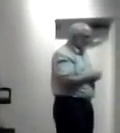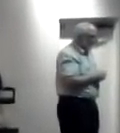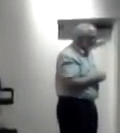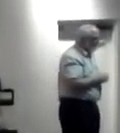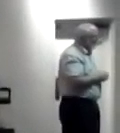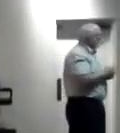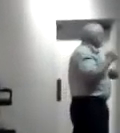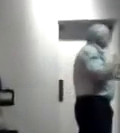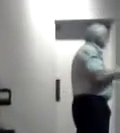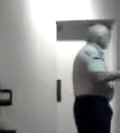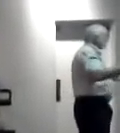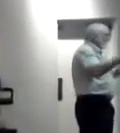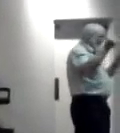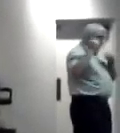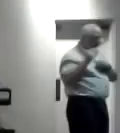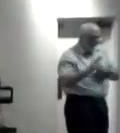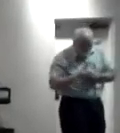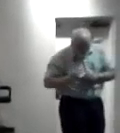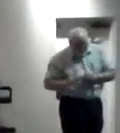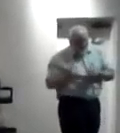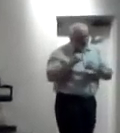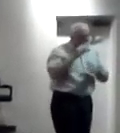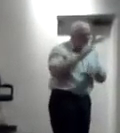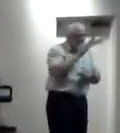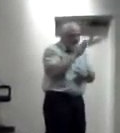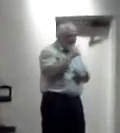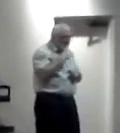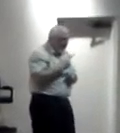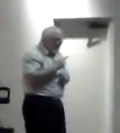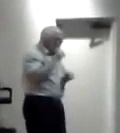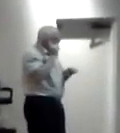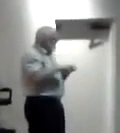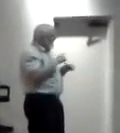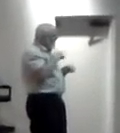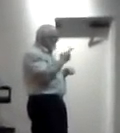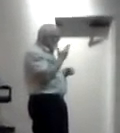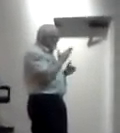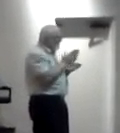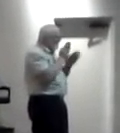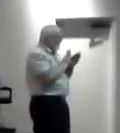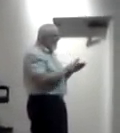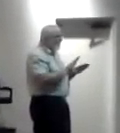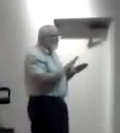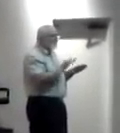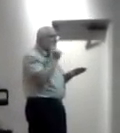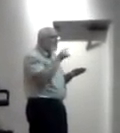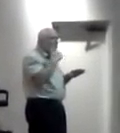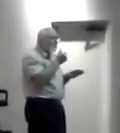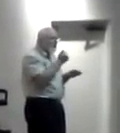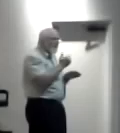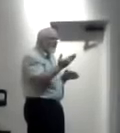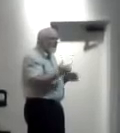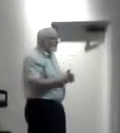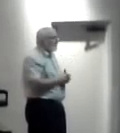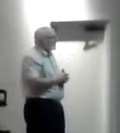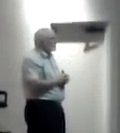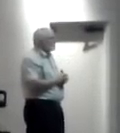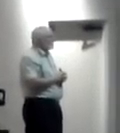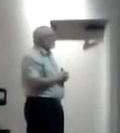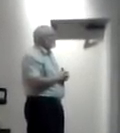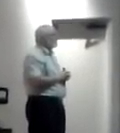Now again, that takes me right back to what my mama used to say. If you can't say something nice, don't say anything good at all. I don't say